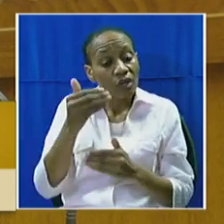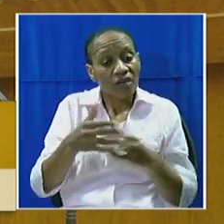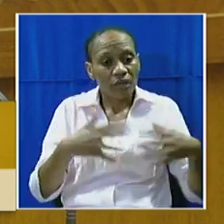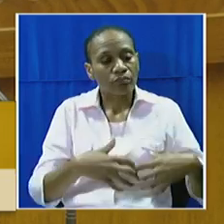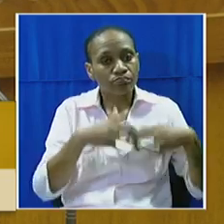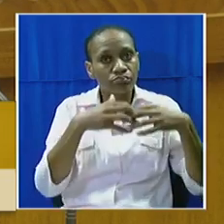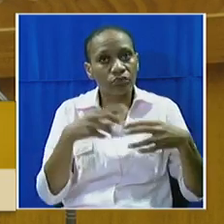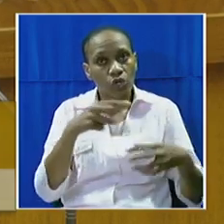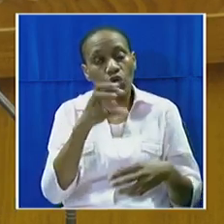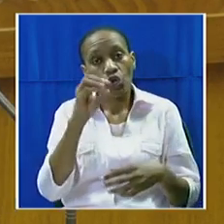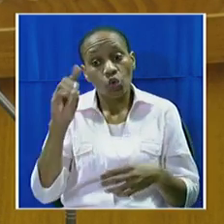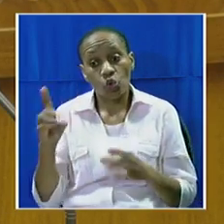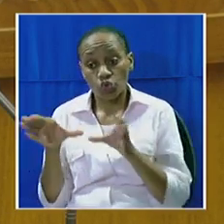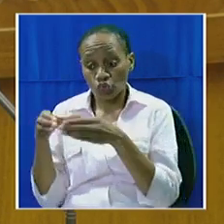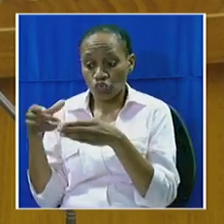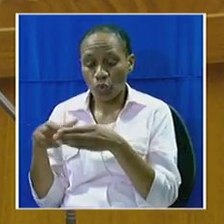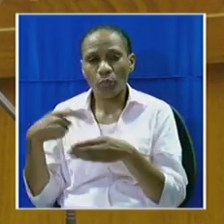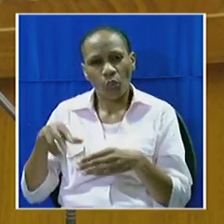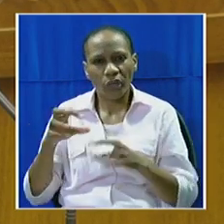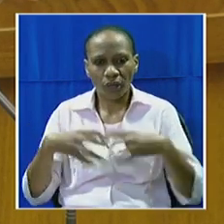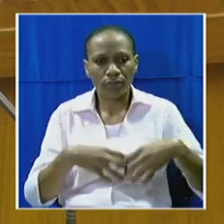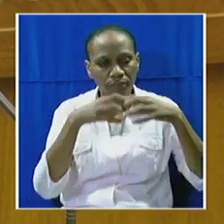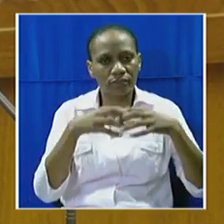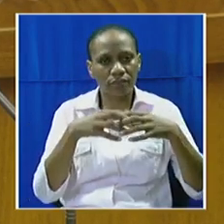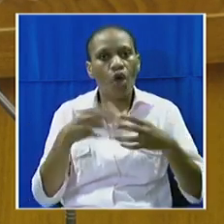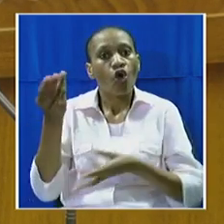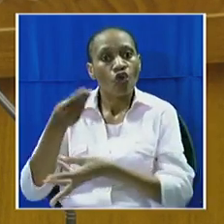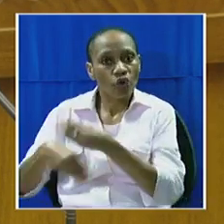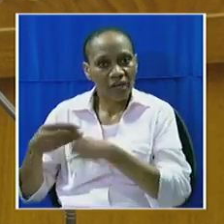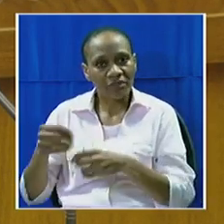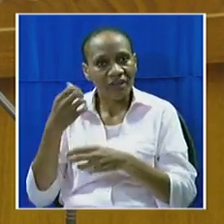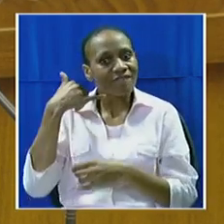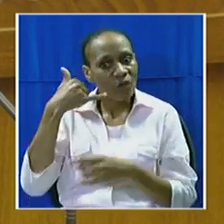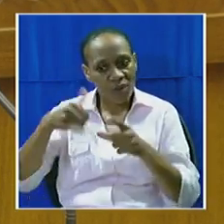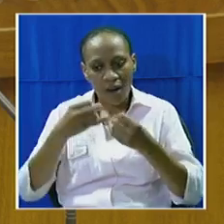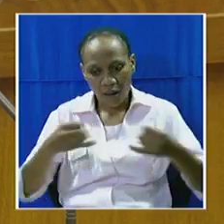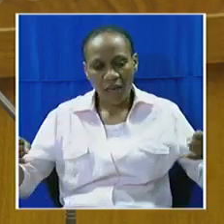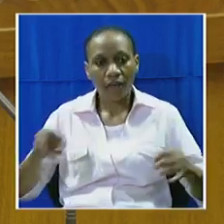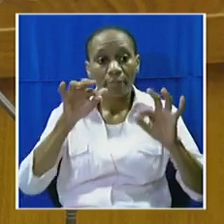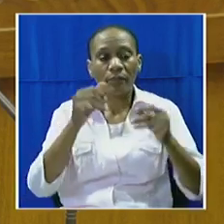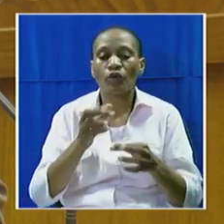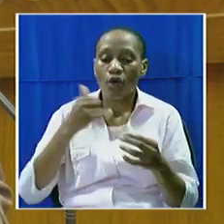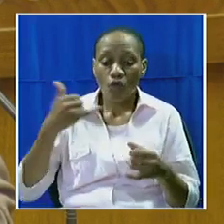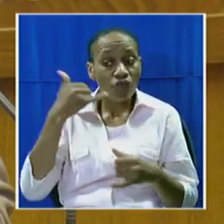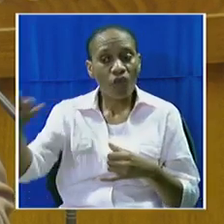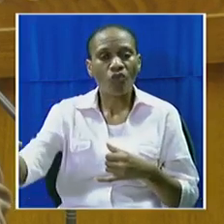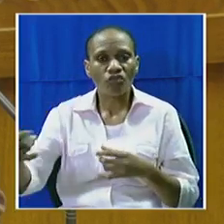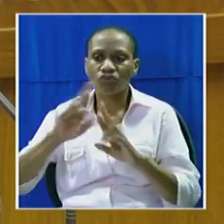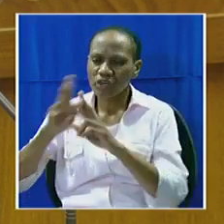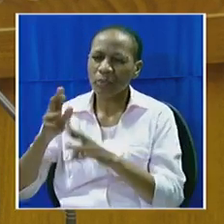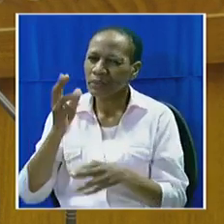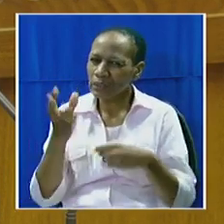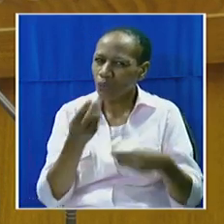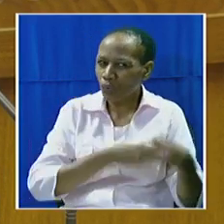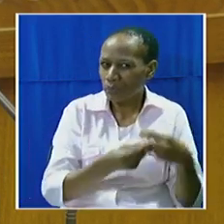Good, we set up a simple corruption hotline for people to report suspected irregularities.